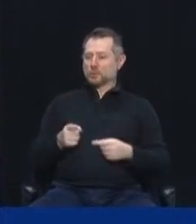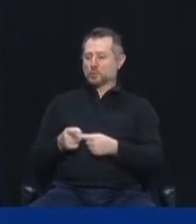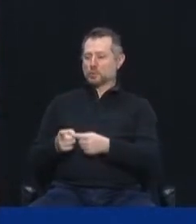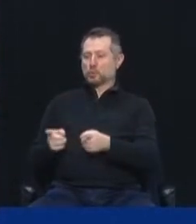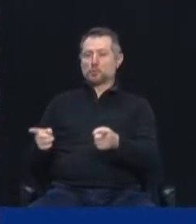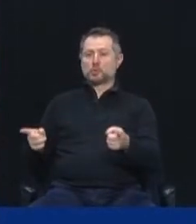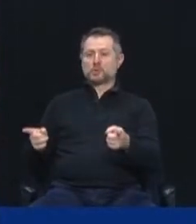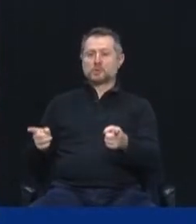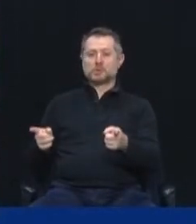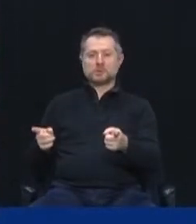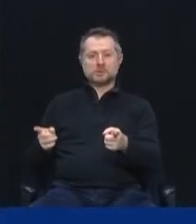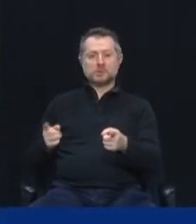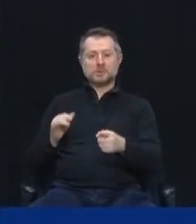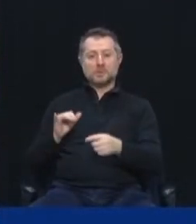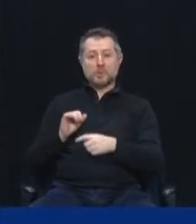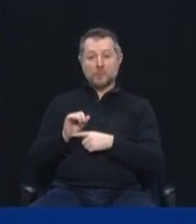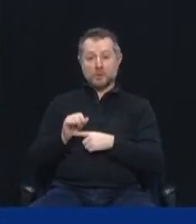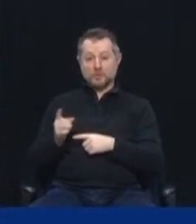can stay home.